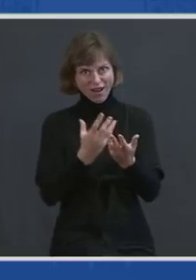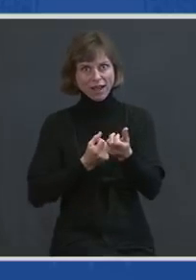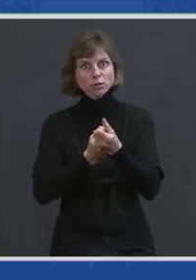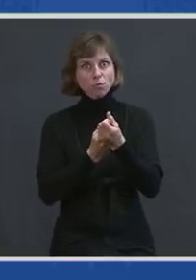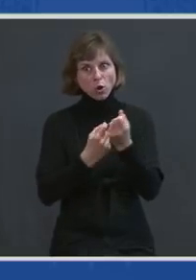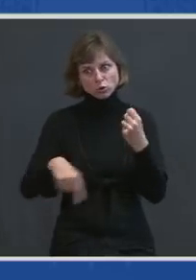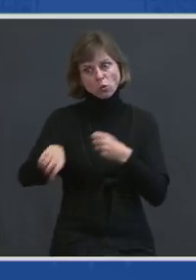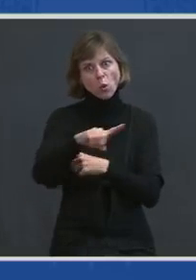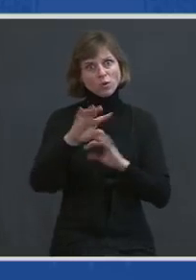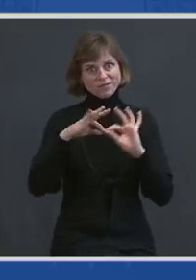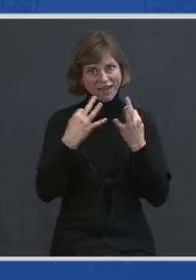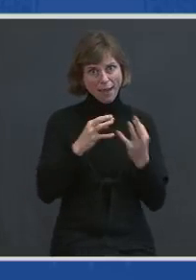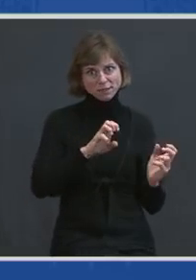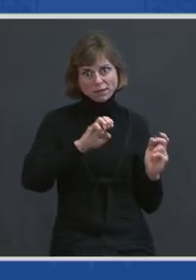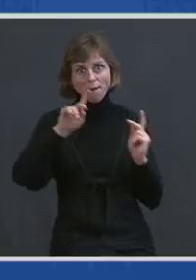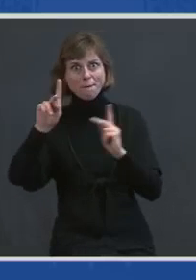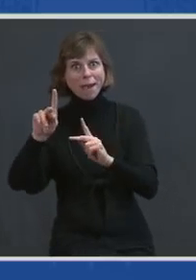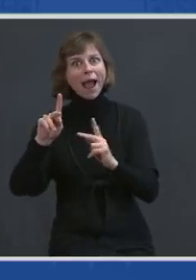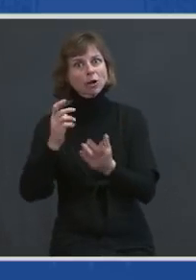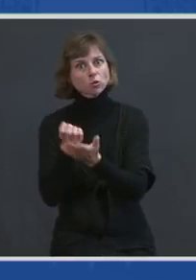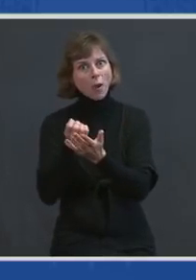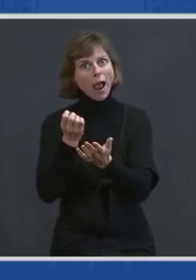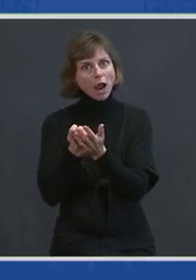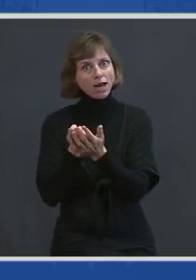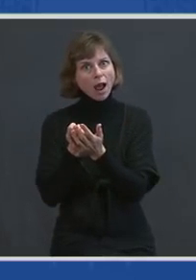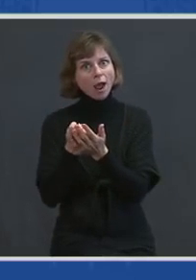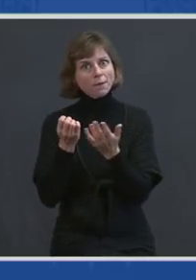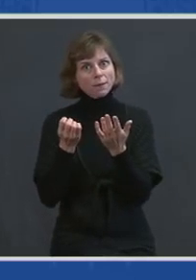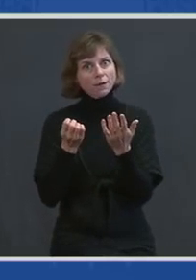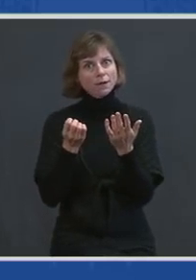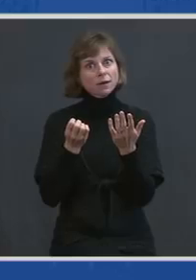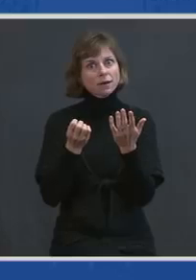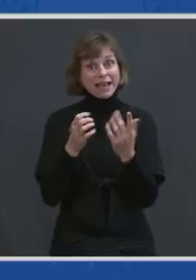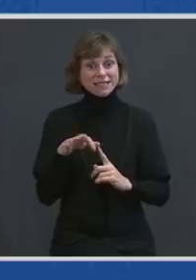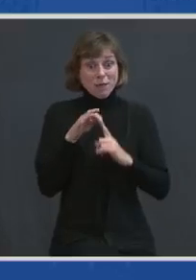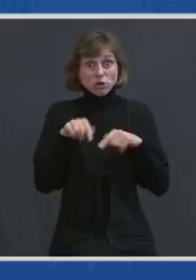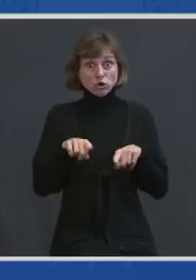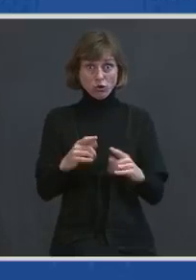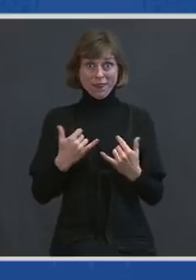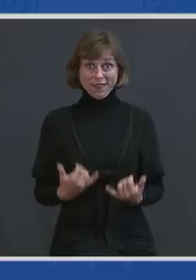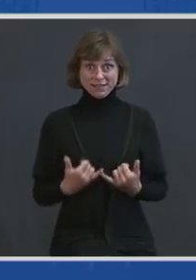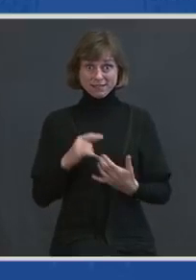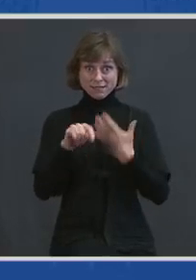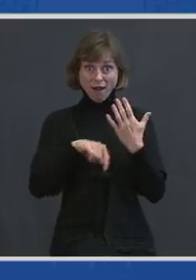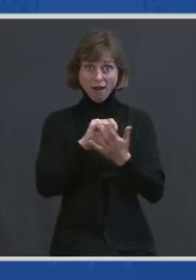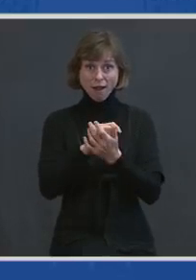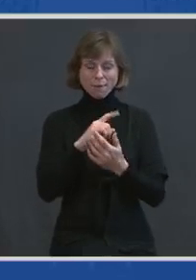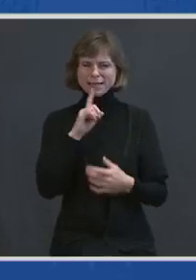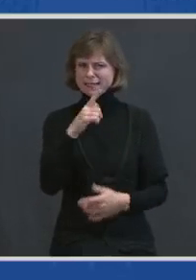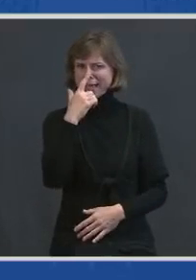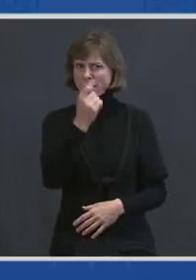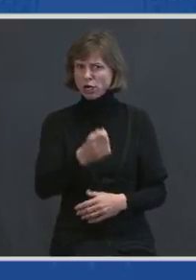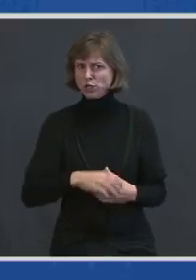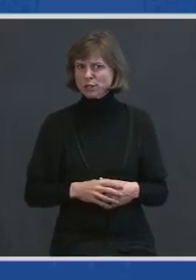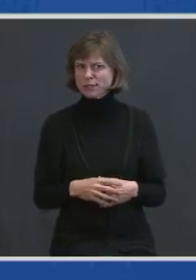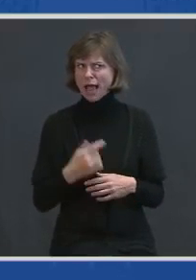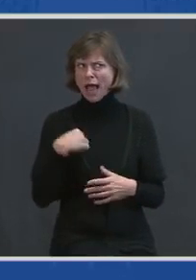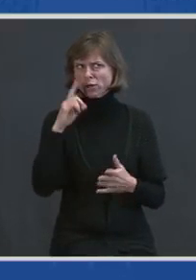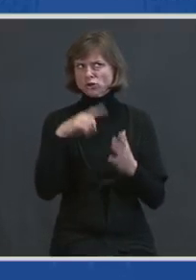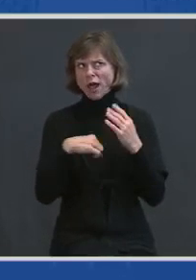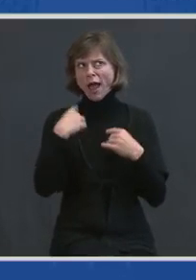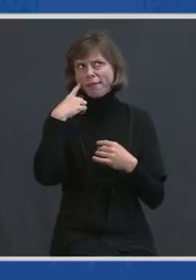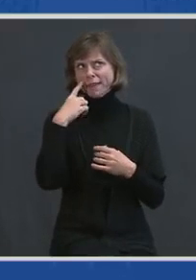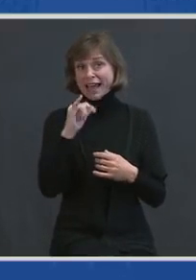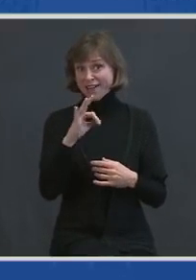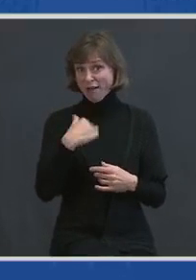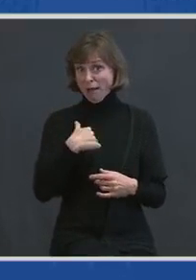them back up to the economic ladder, especially during this time. It's interesting, I was checking, and I think if not